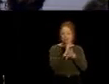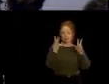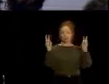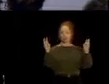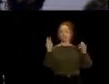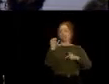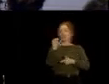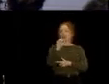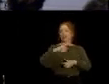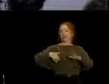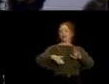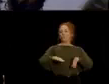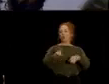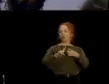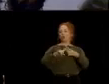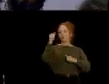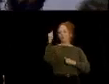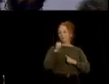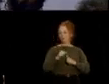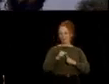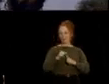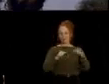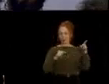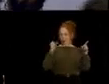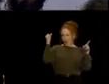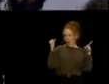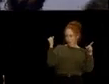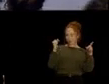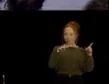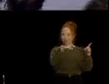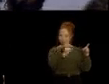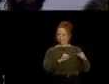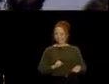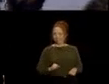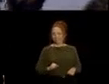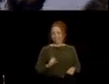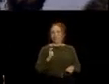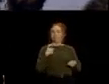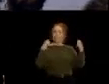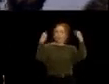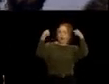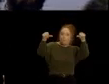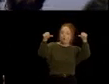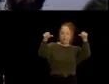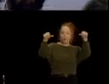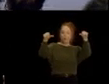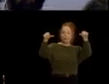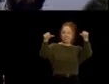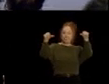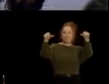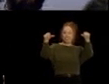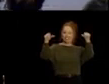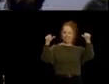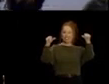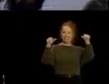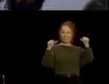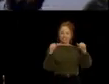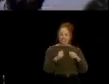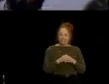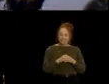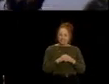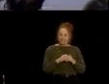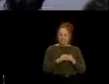So yes. So whenever I post about it, Mandy will message me and be like, oh, I'm glad you're watching it again.